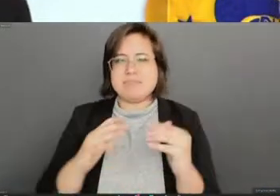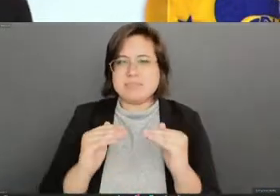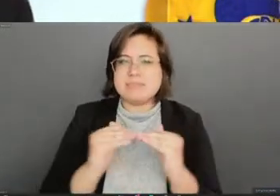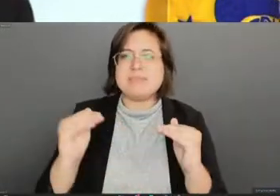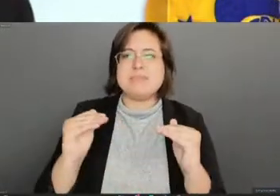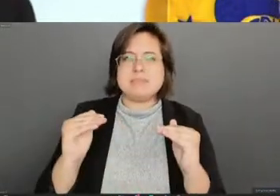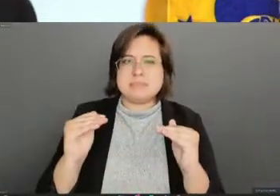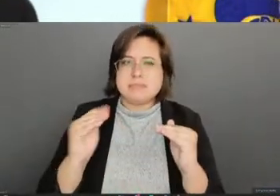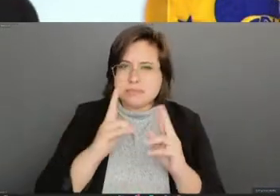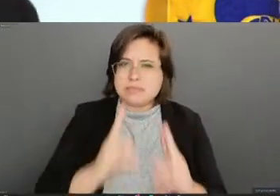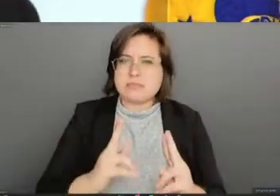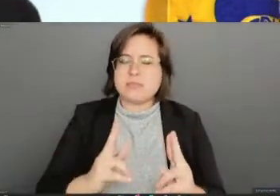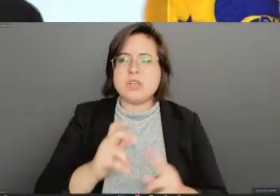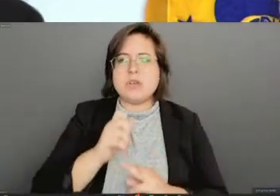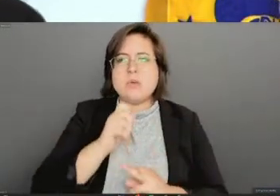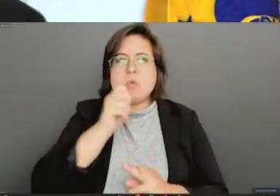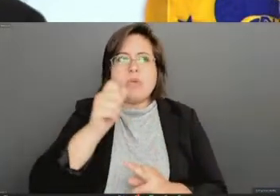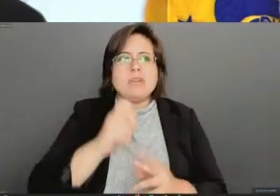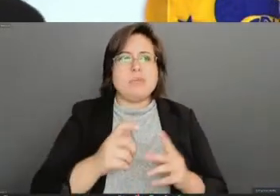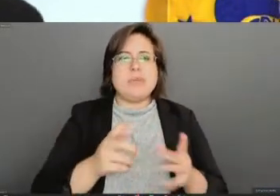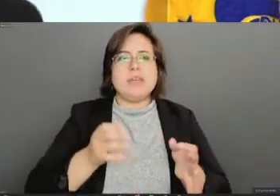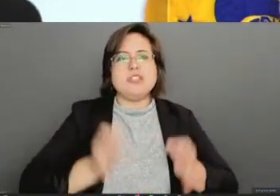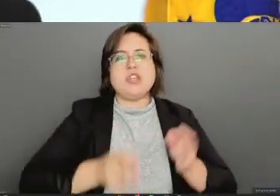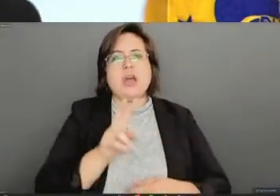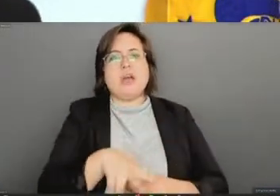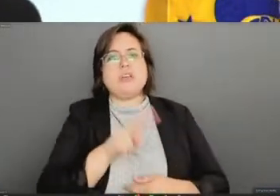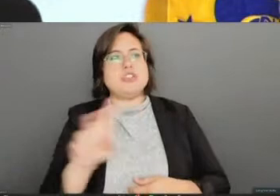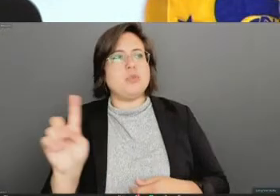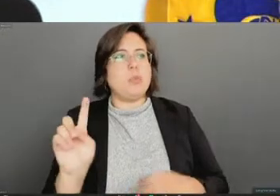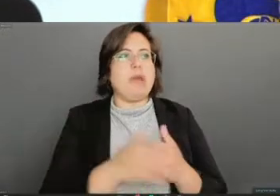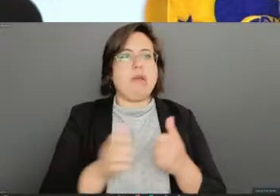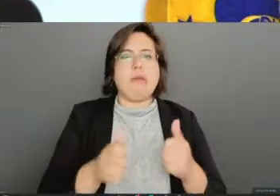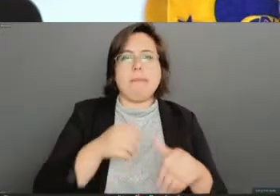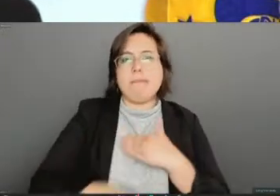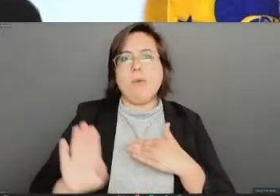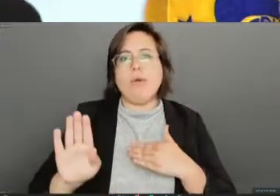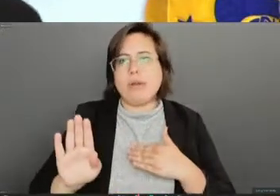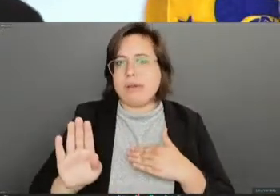not based on what neighborhood they were born in or